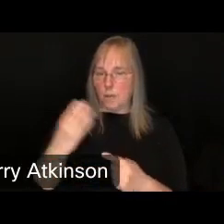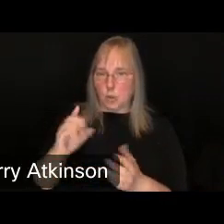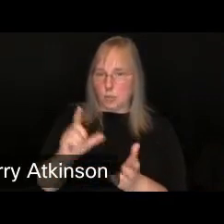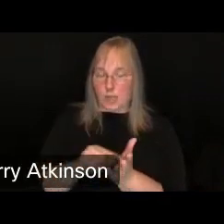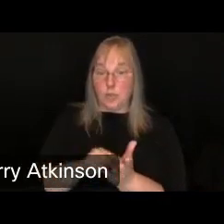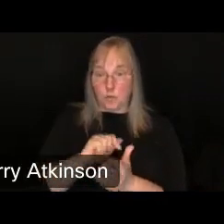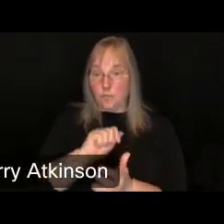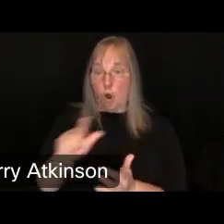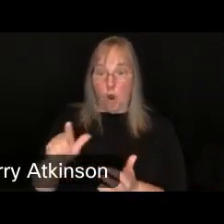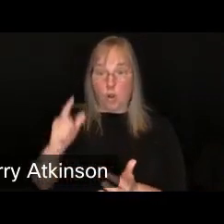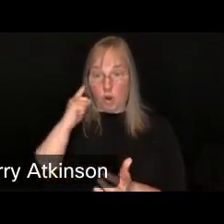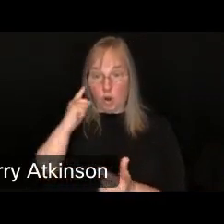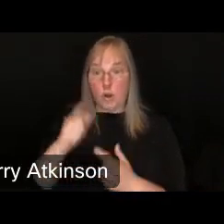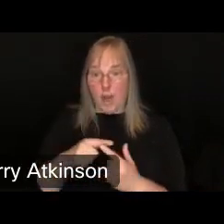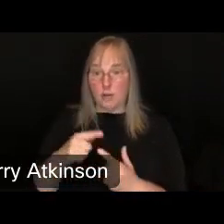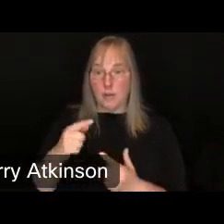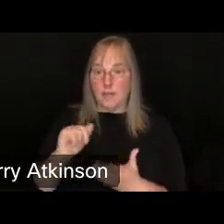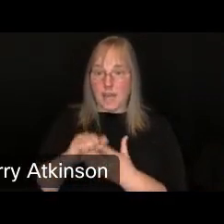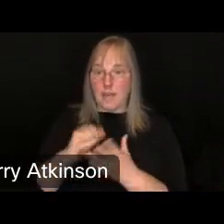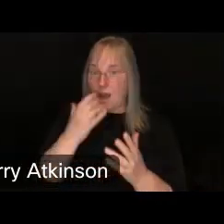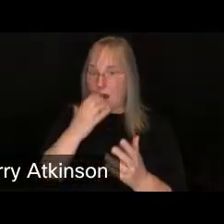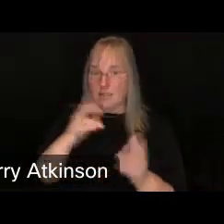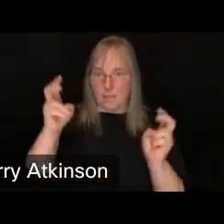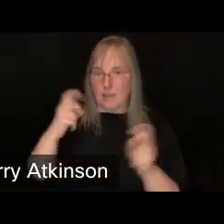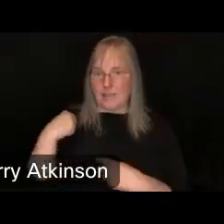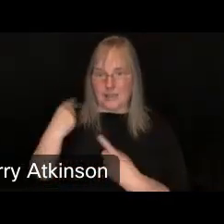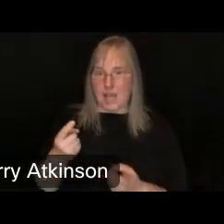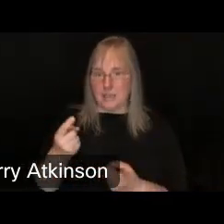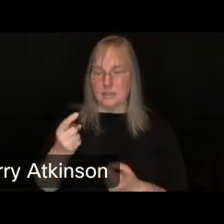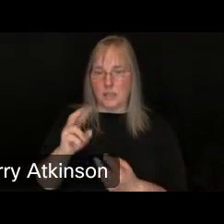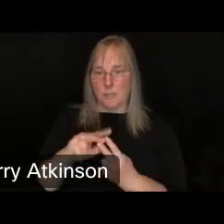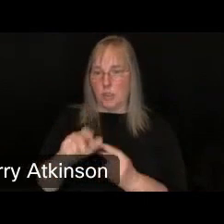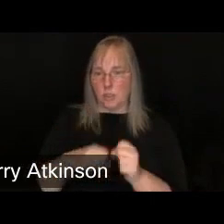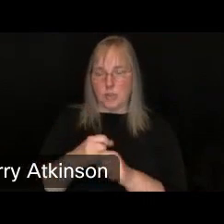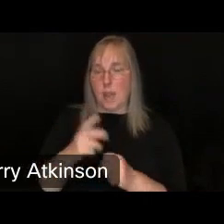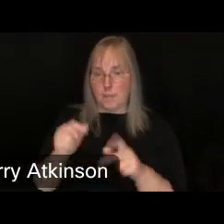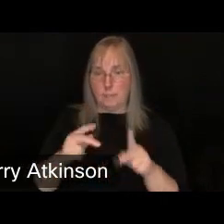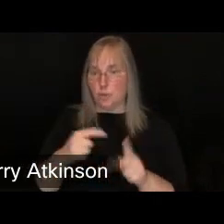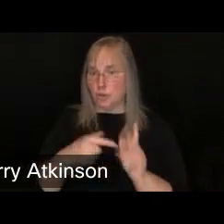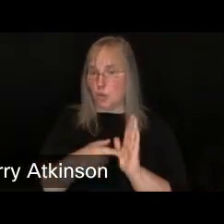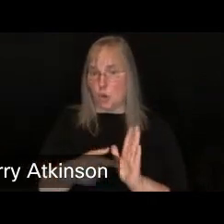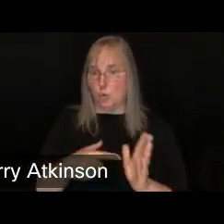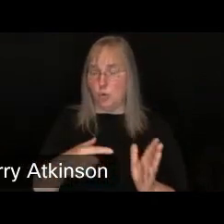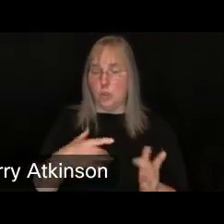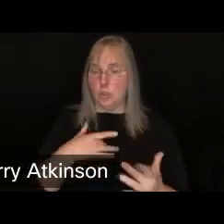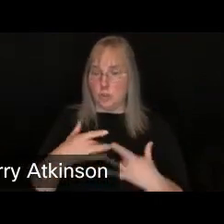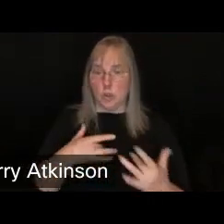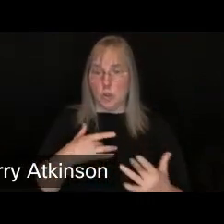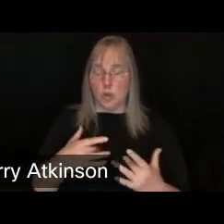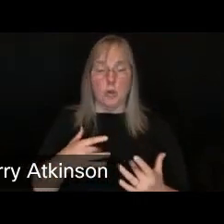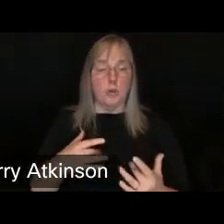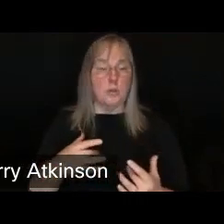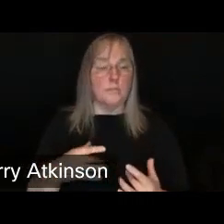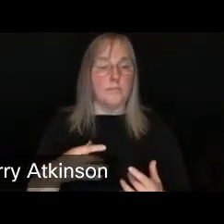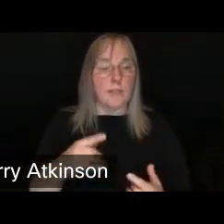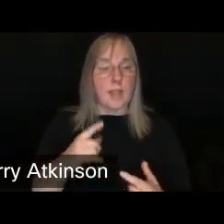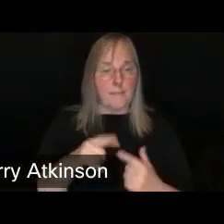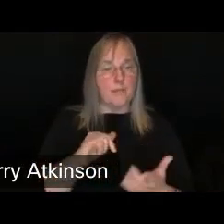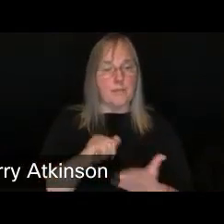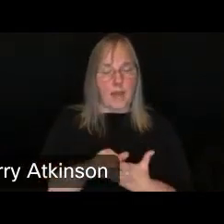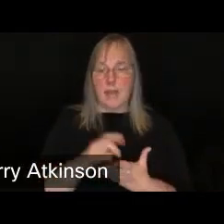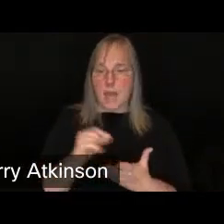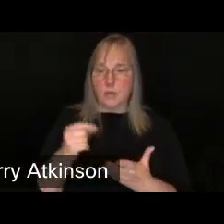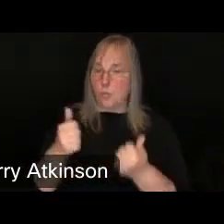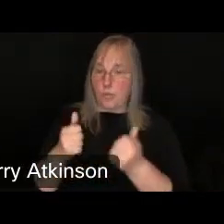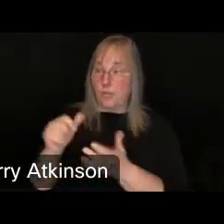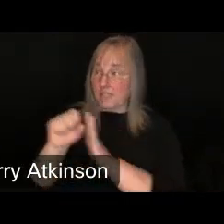couple of years, why people showed big concerns about whether it will be key drivers about the cost side and, whether the state is going to provide